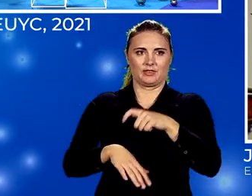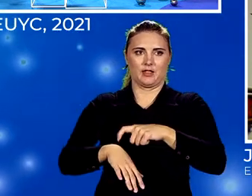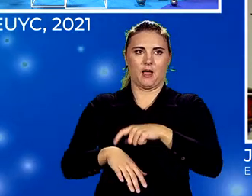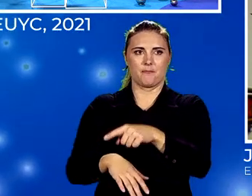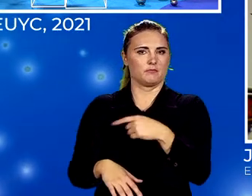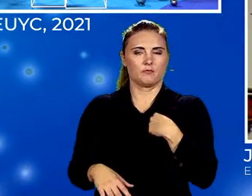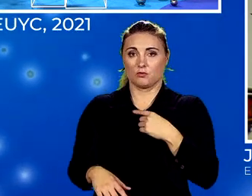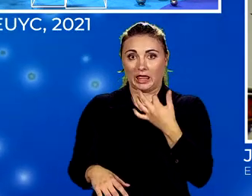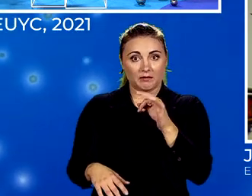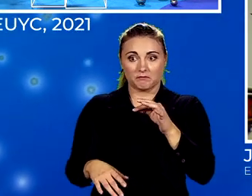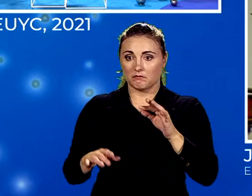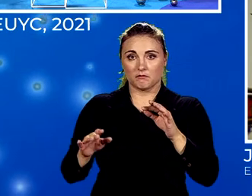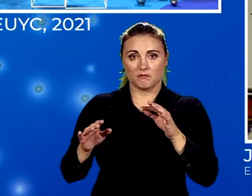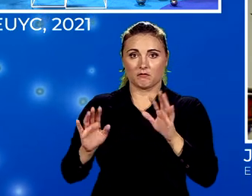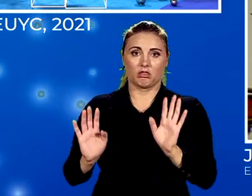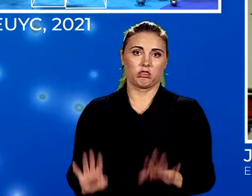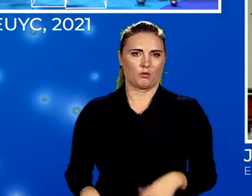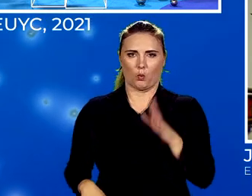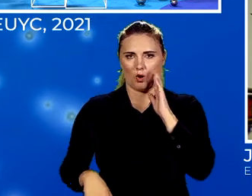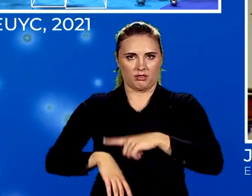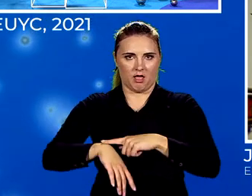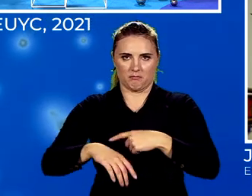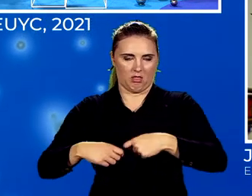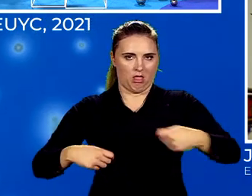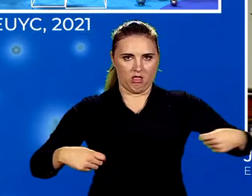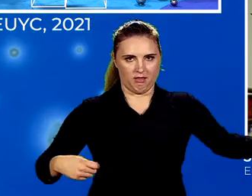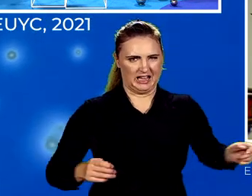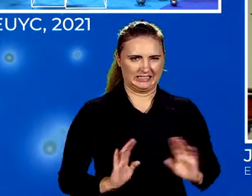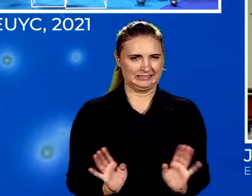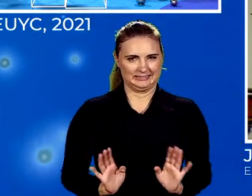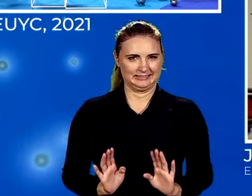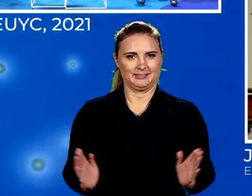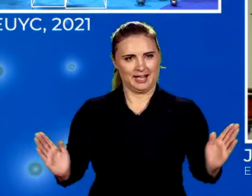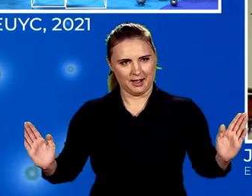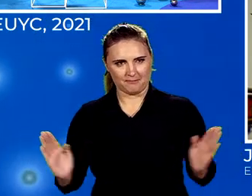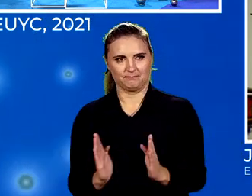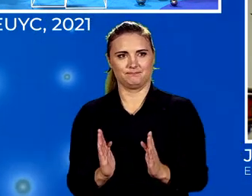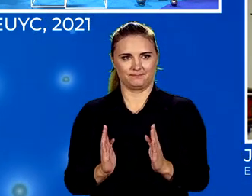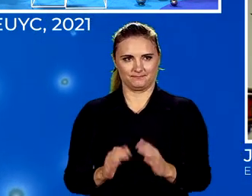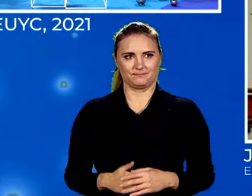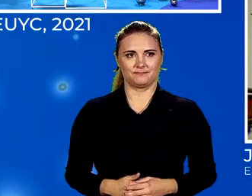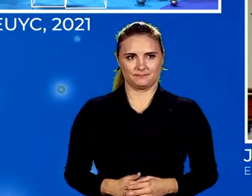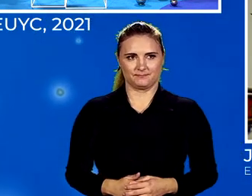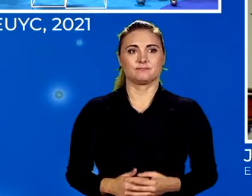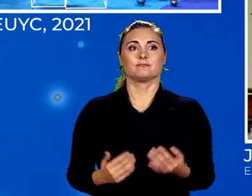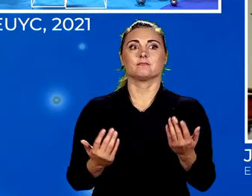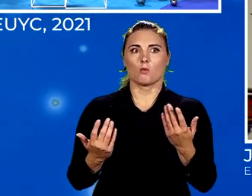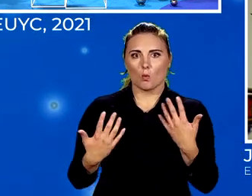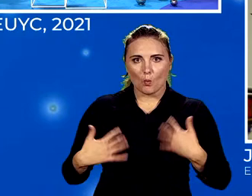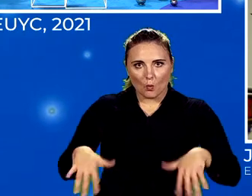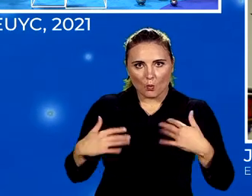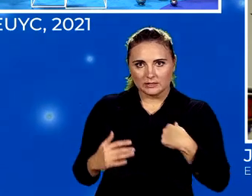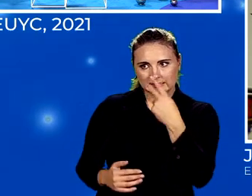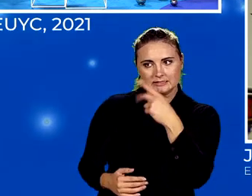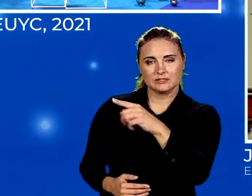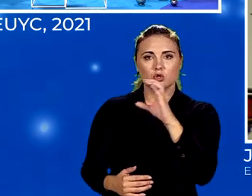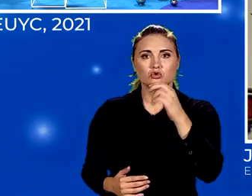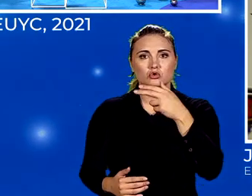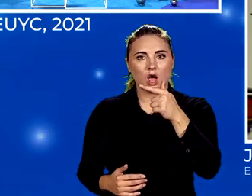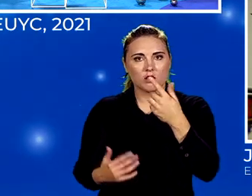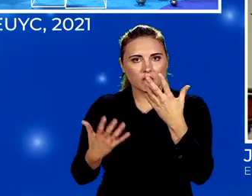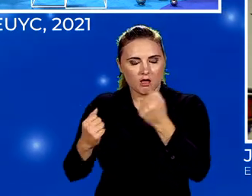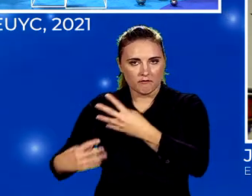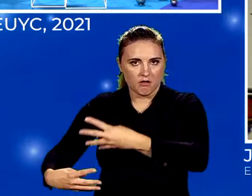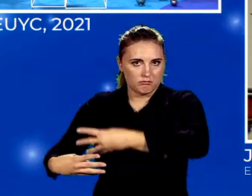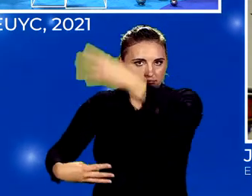so. And thanks everyone for being so active in the chat. I'm hearing from my co-facilitators that there is resources shared already. It was